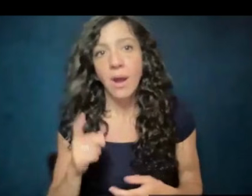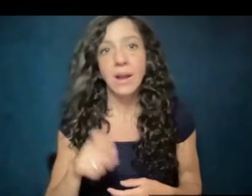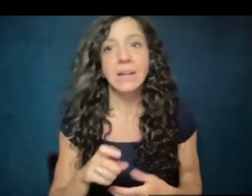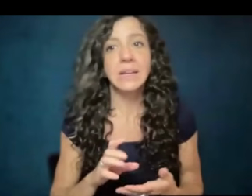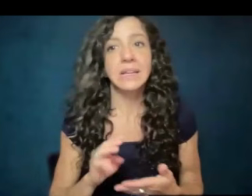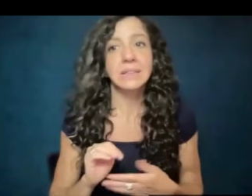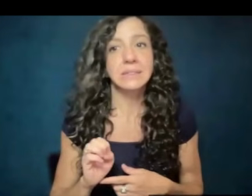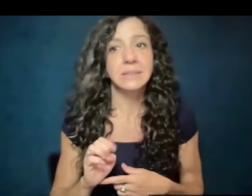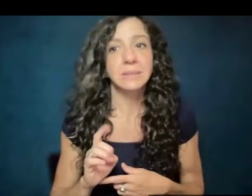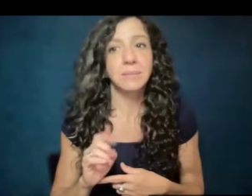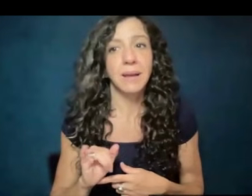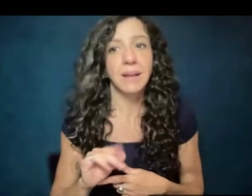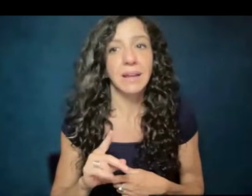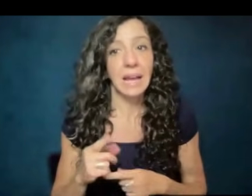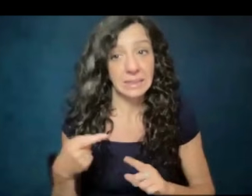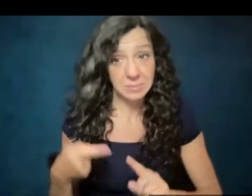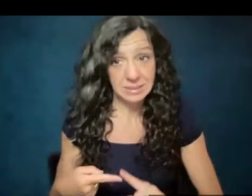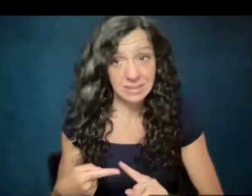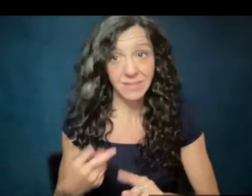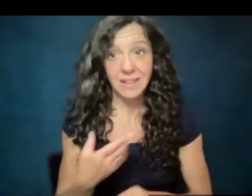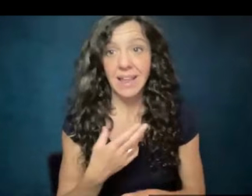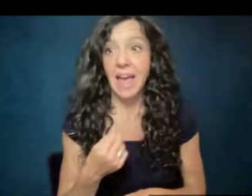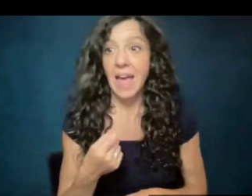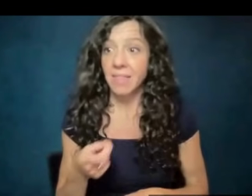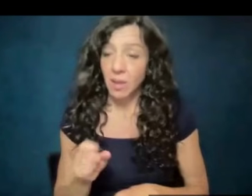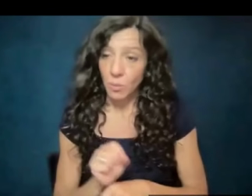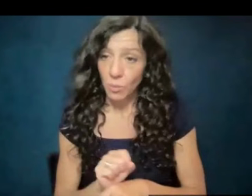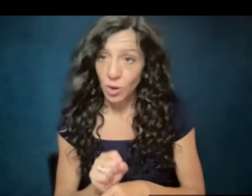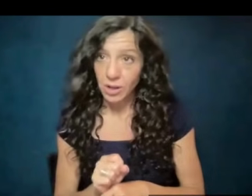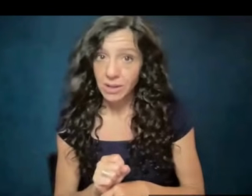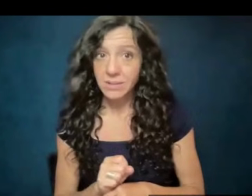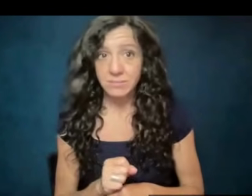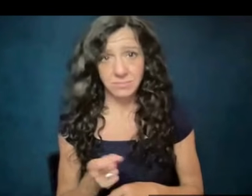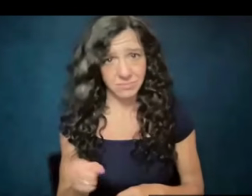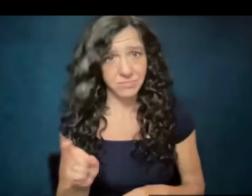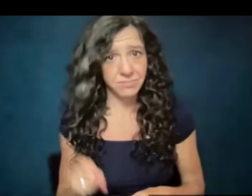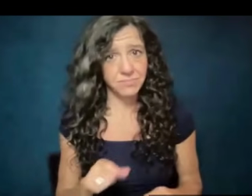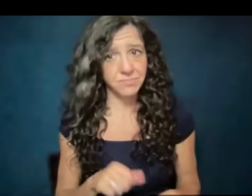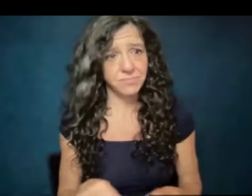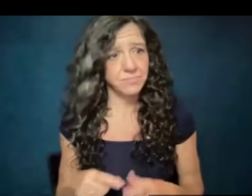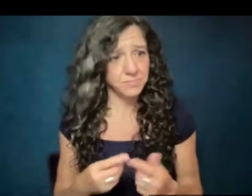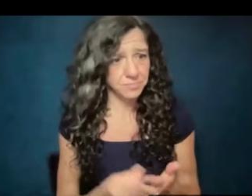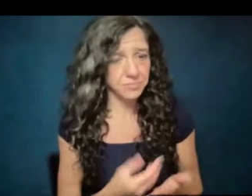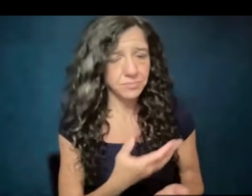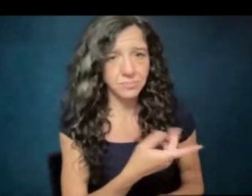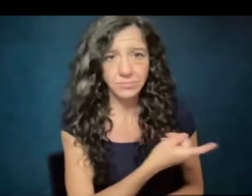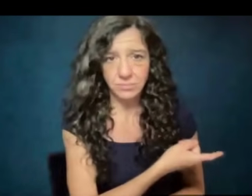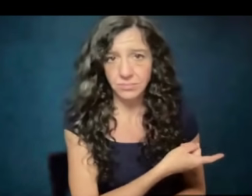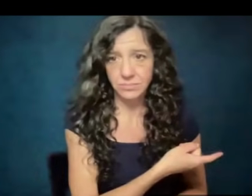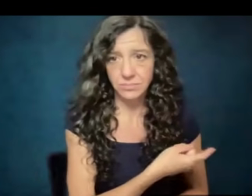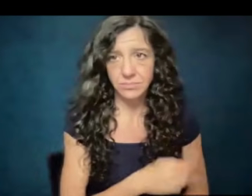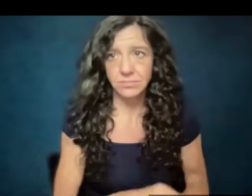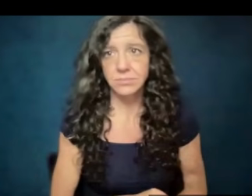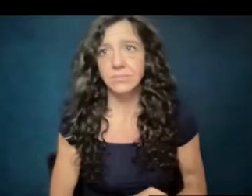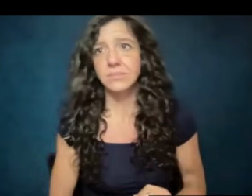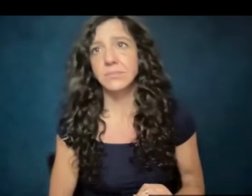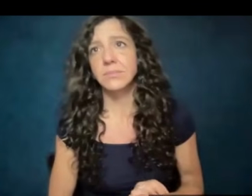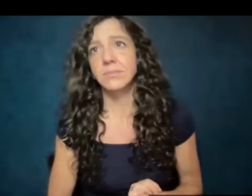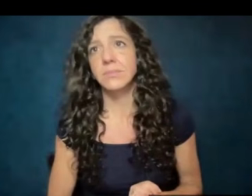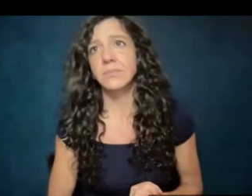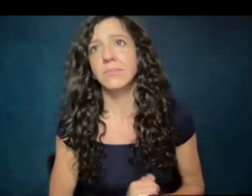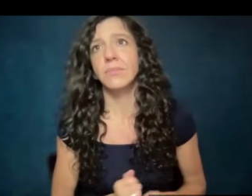Medicaid specifically, and they are working, they should be able to purchase that. Most